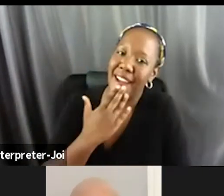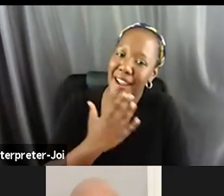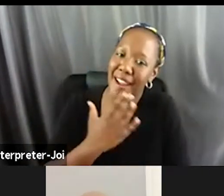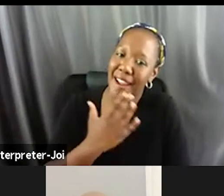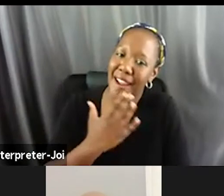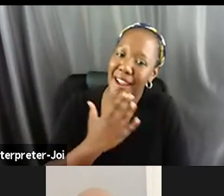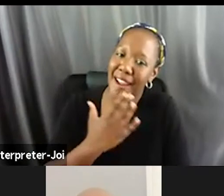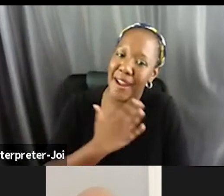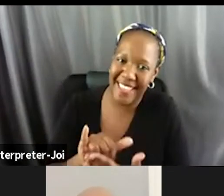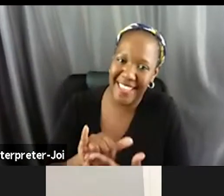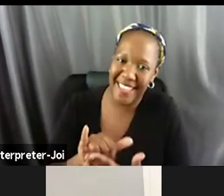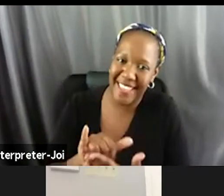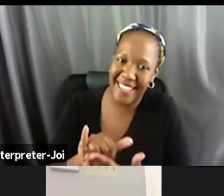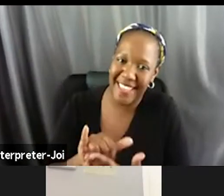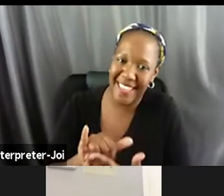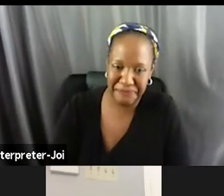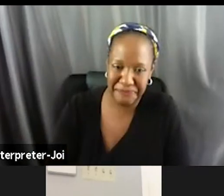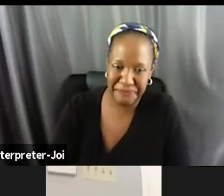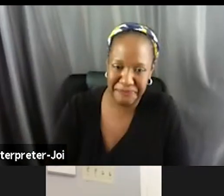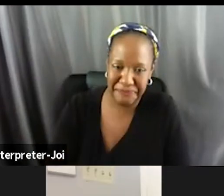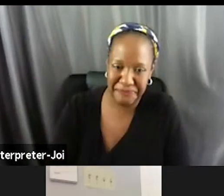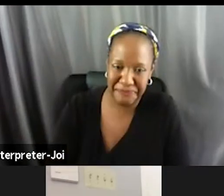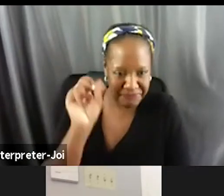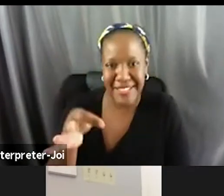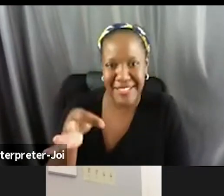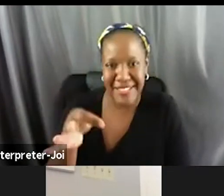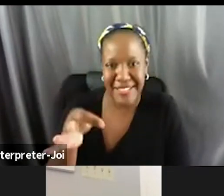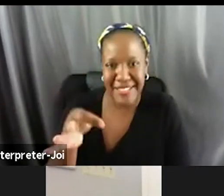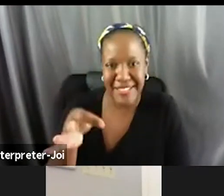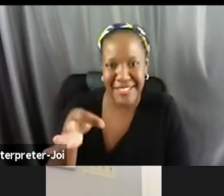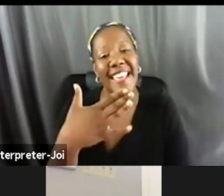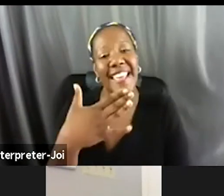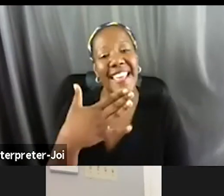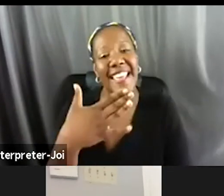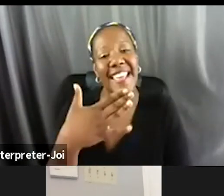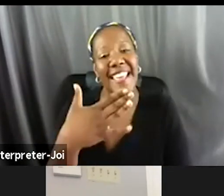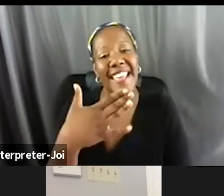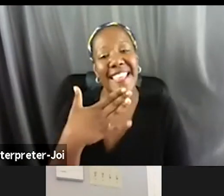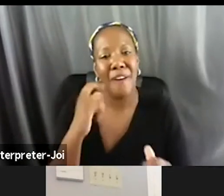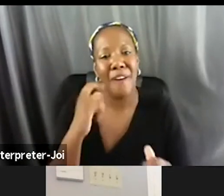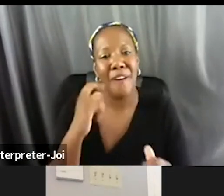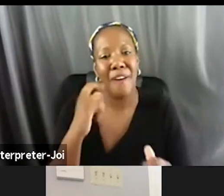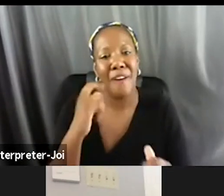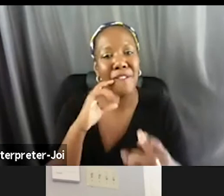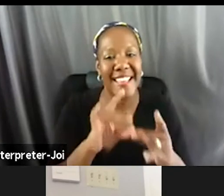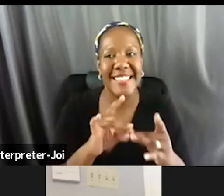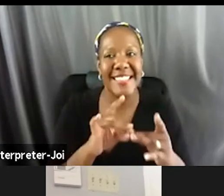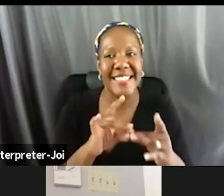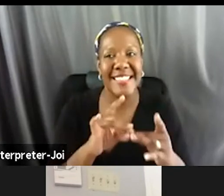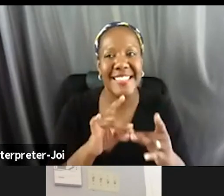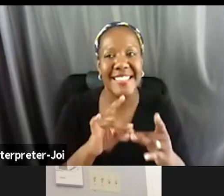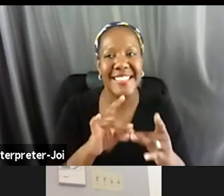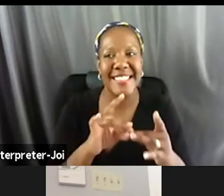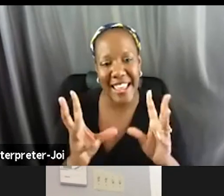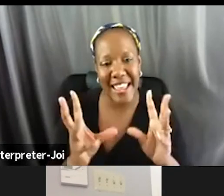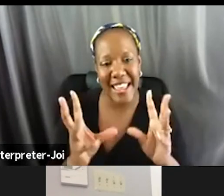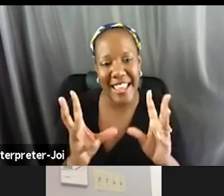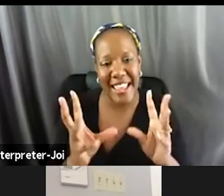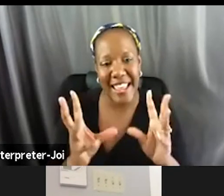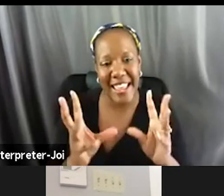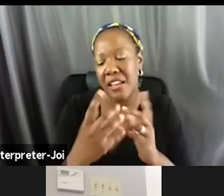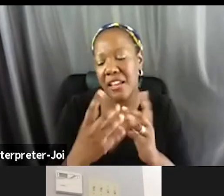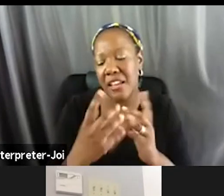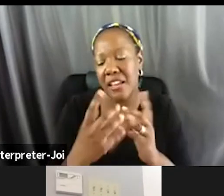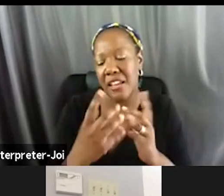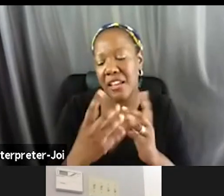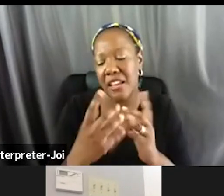Yeah, absolutely. Yeah, and thank you all for connecting and meeting me, and once again trusting me to share. And